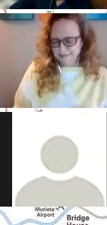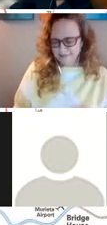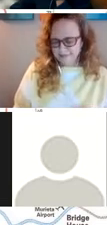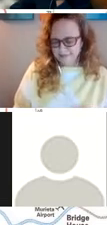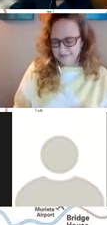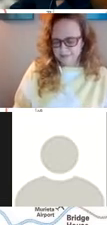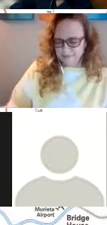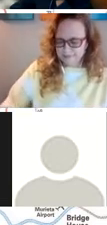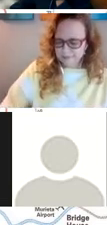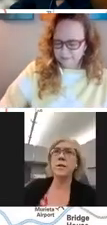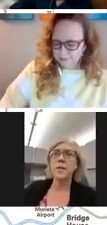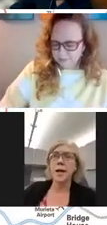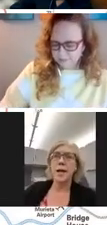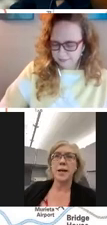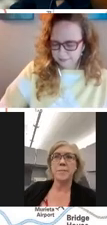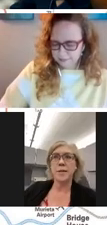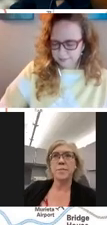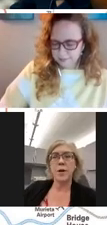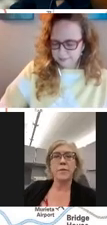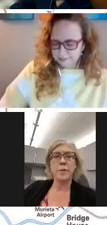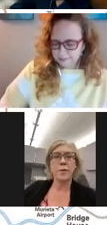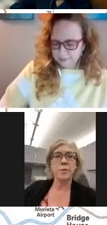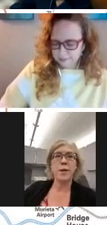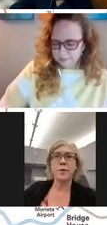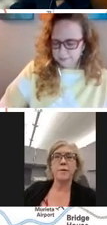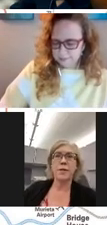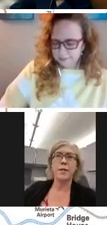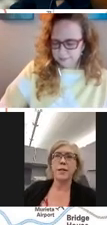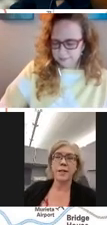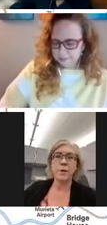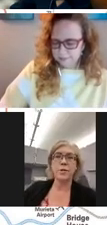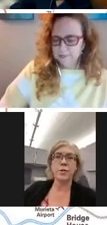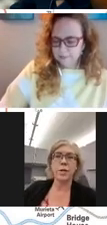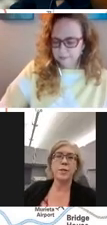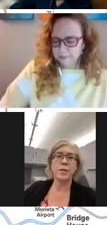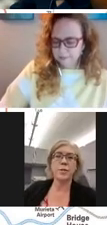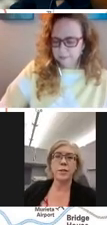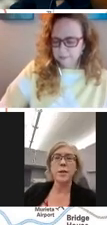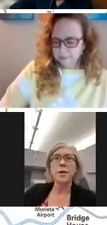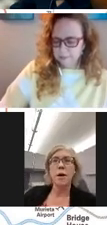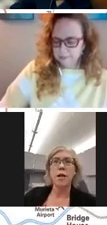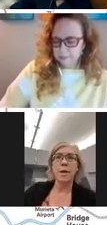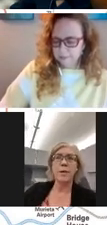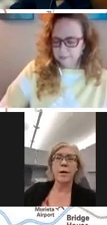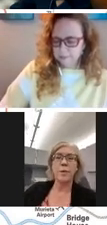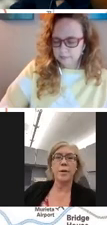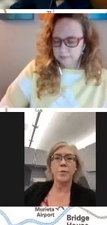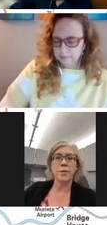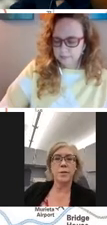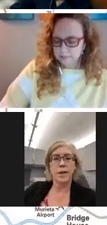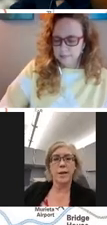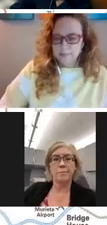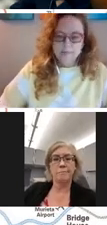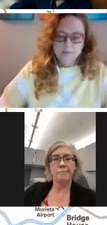work with the Continued Care Board. I'm on there as well, because part of Community Service Block grant funding, as well as our job centers, is all about helping